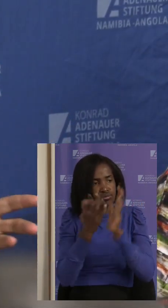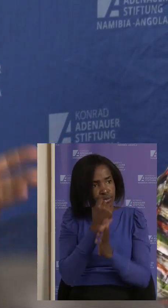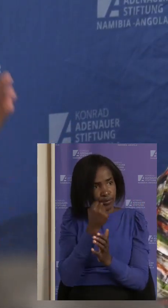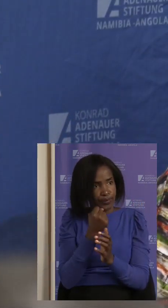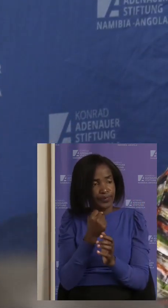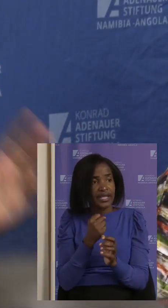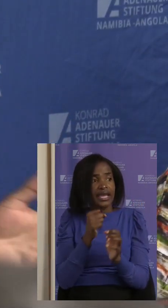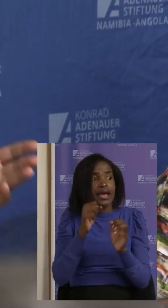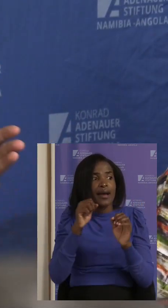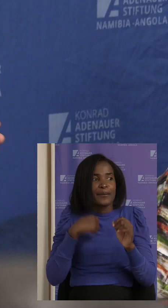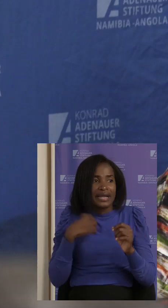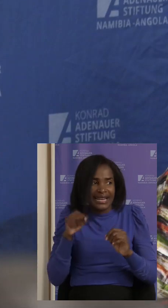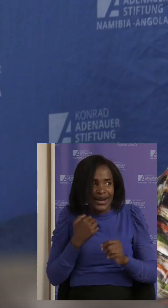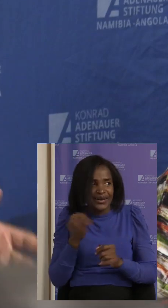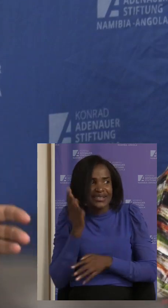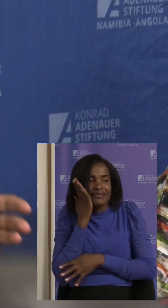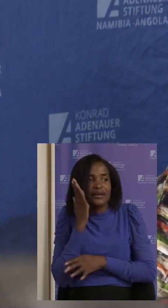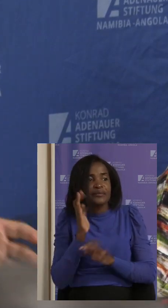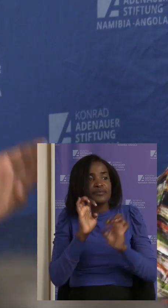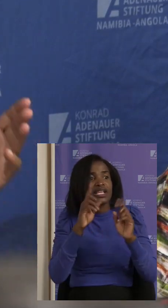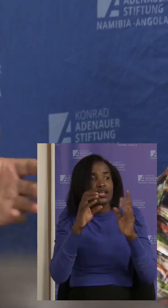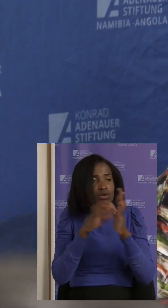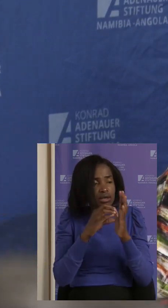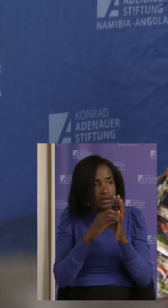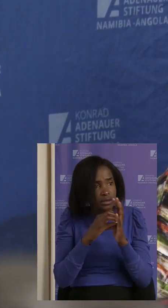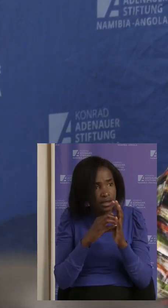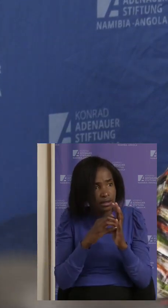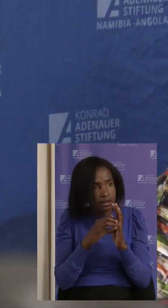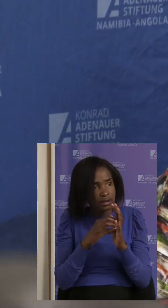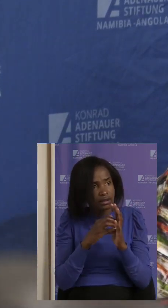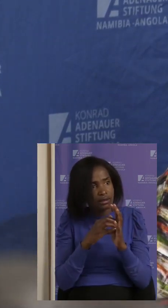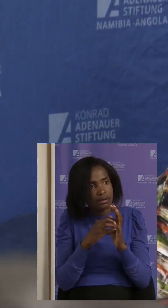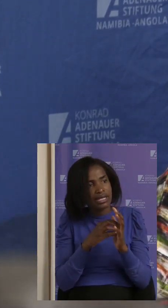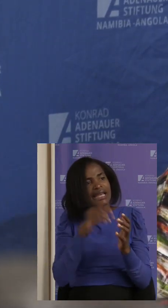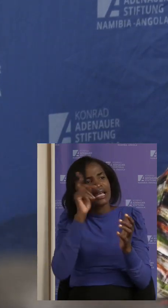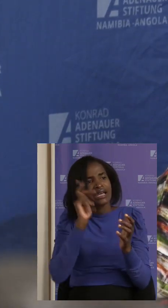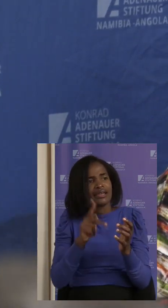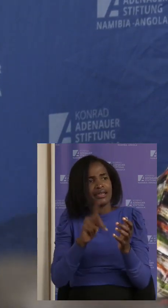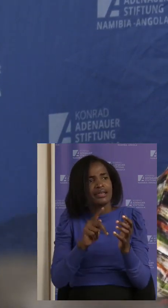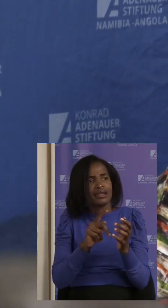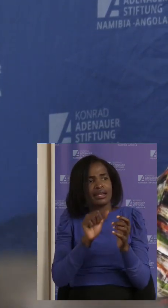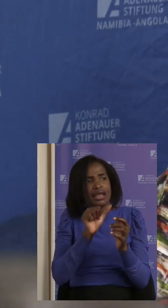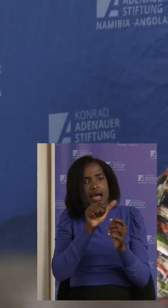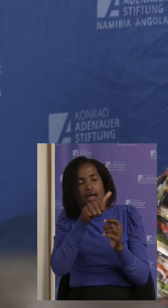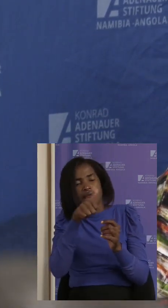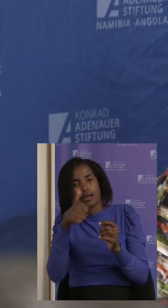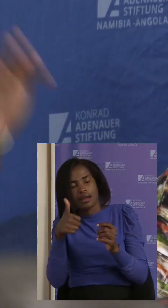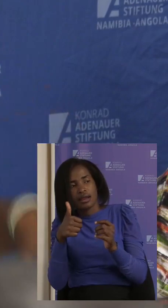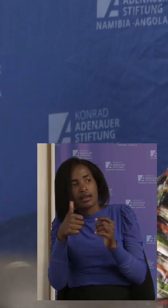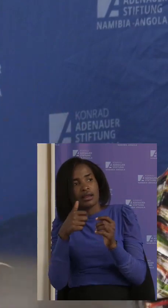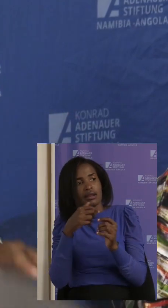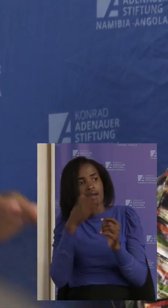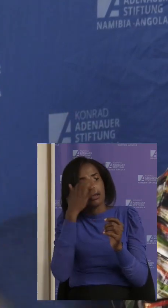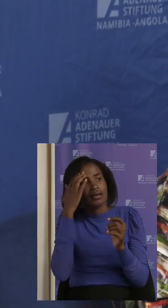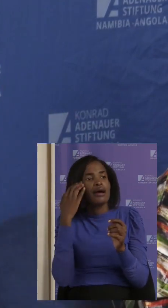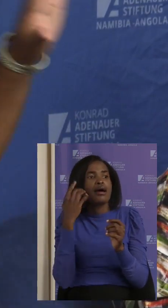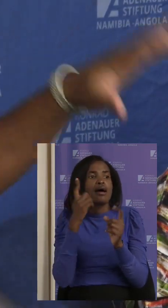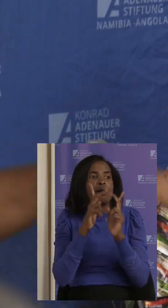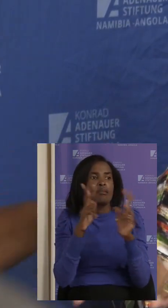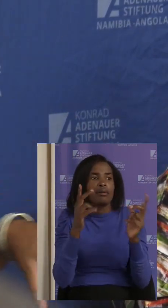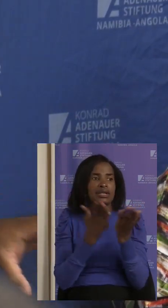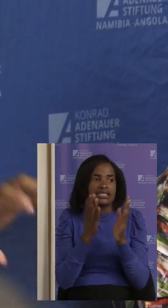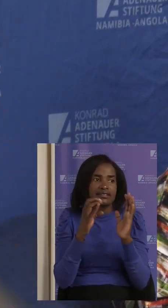Act became an instrument that started rewriting another progressive laws, being Public Service Act,